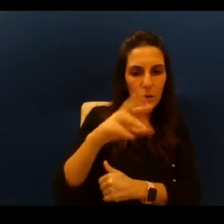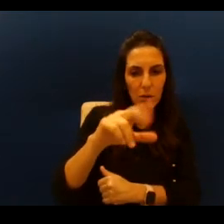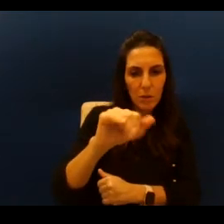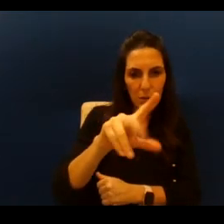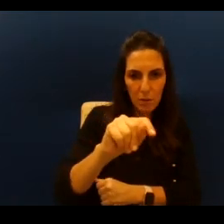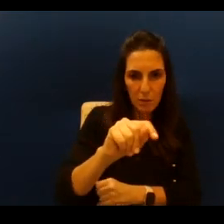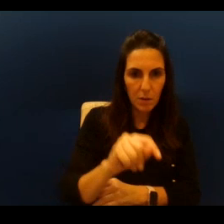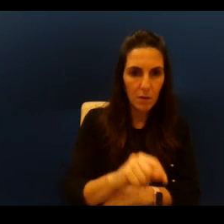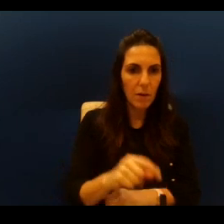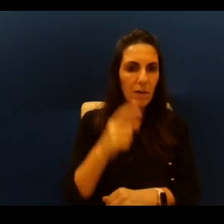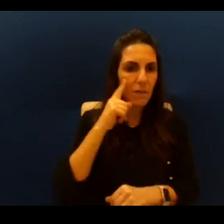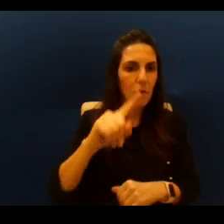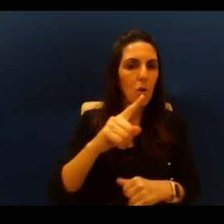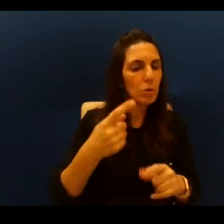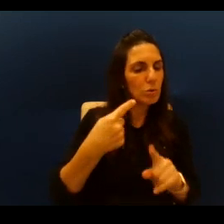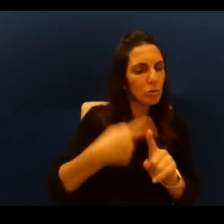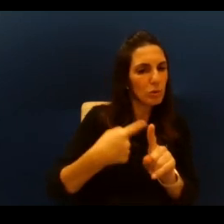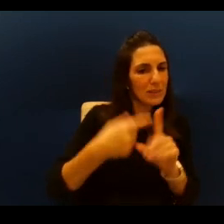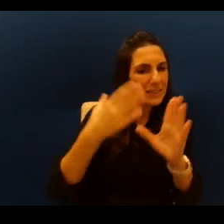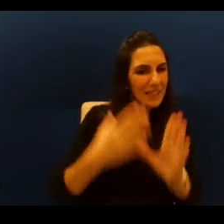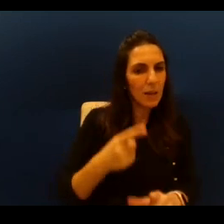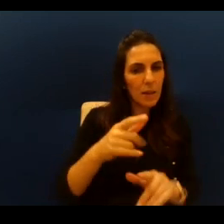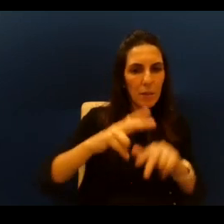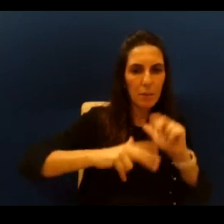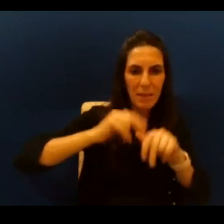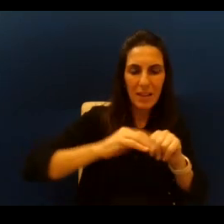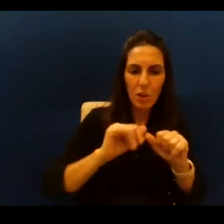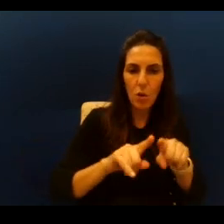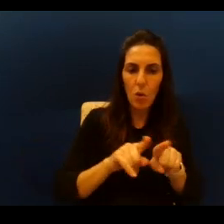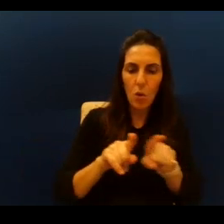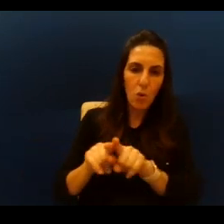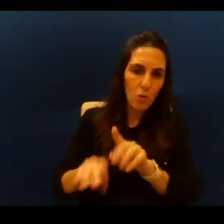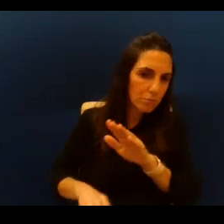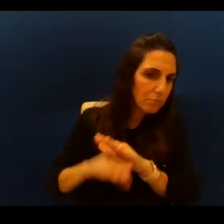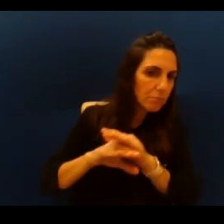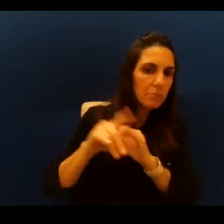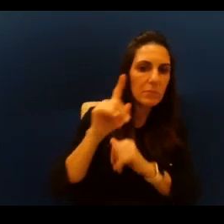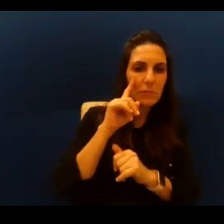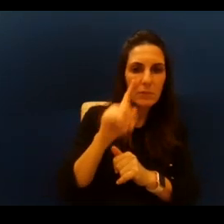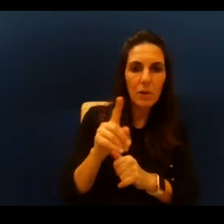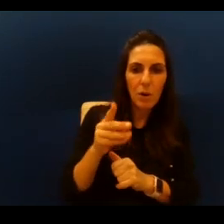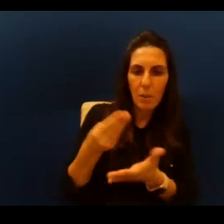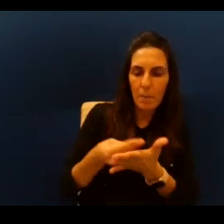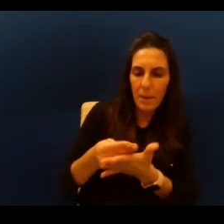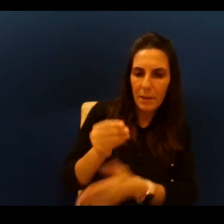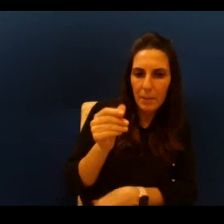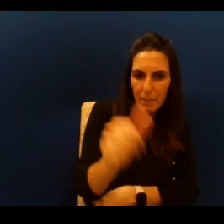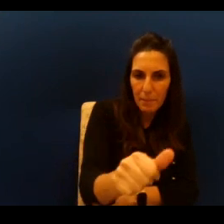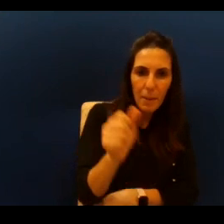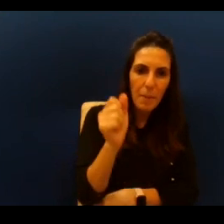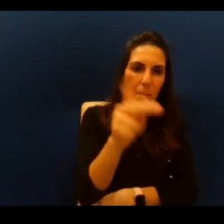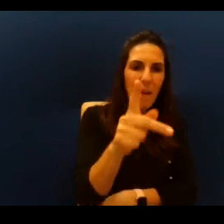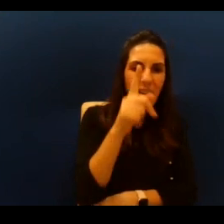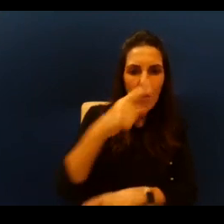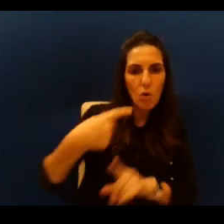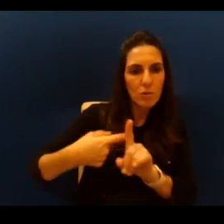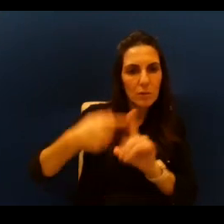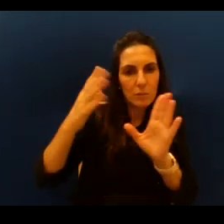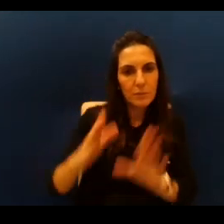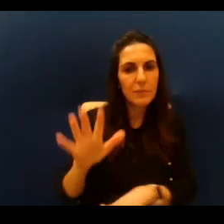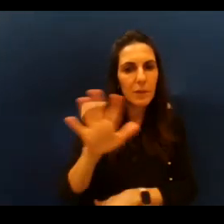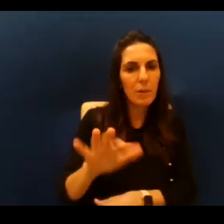towards the tenants build out, as well as a maximum design fee reimbursement of $10,000 per unit.